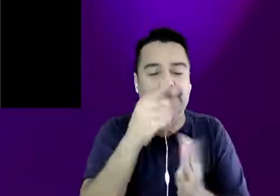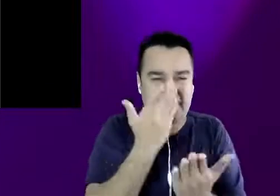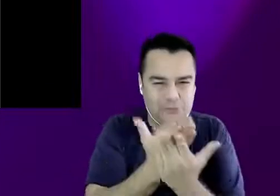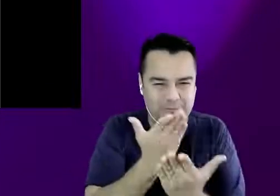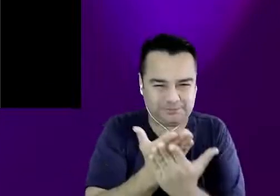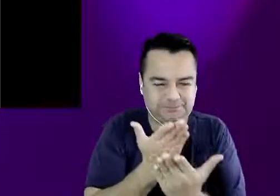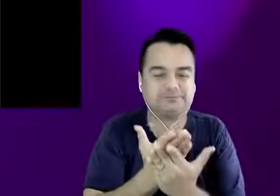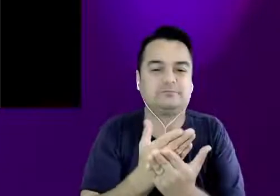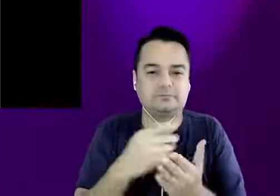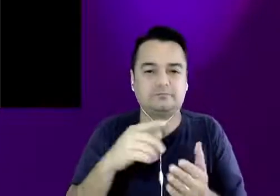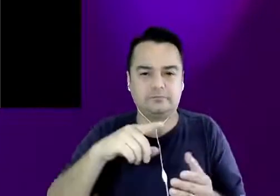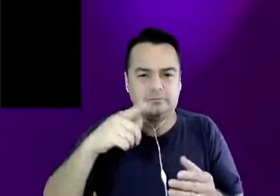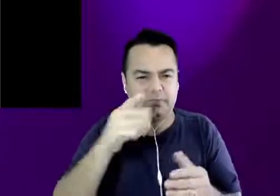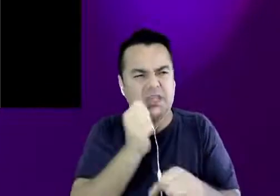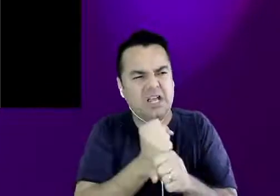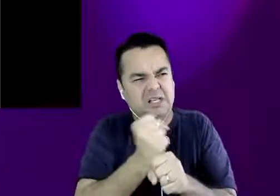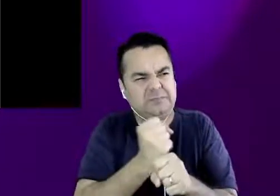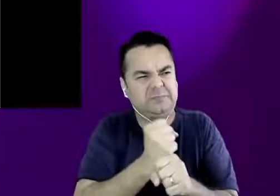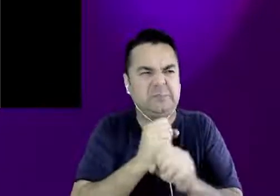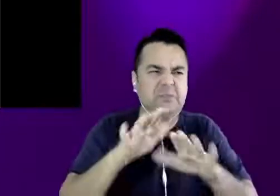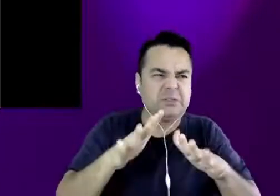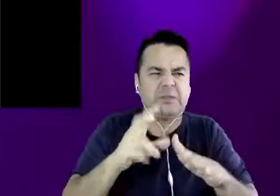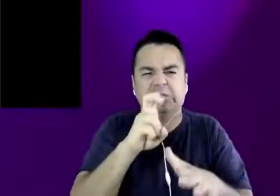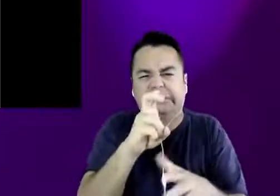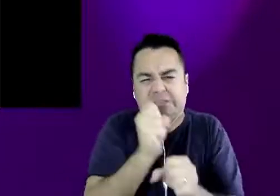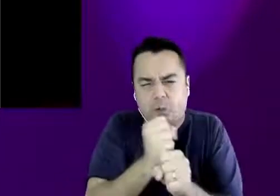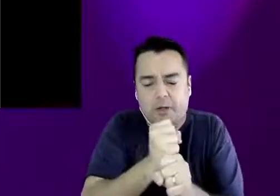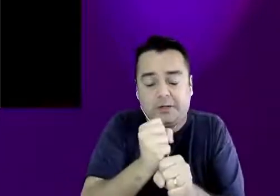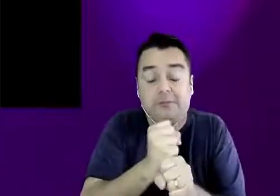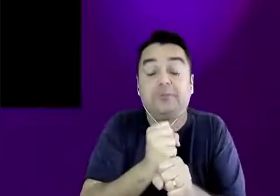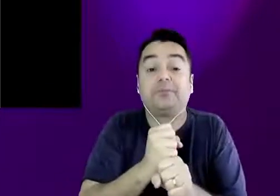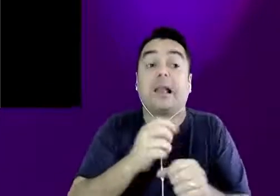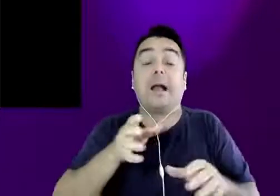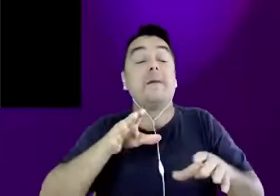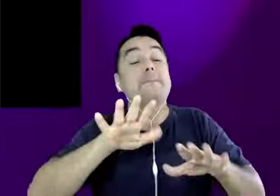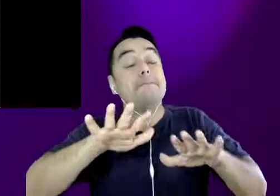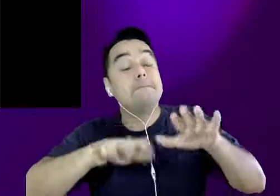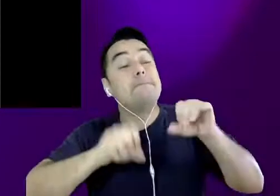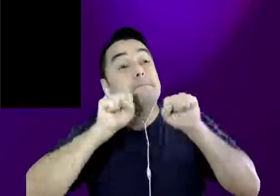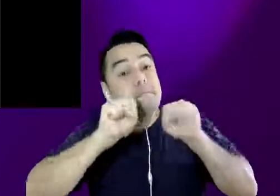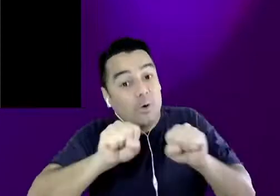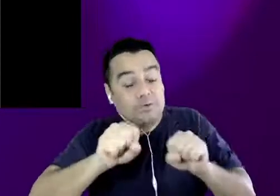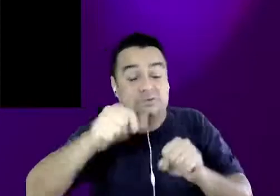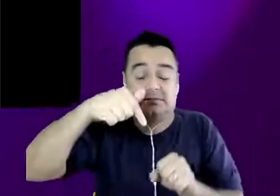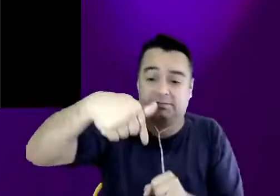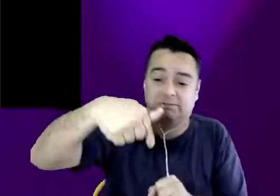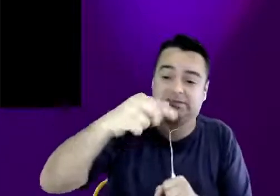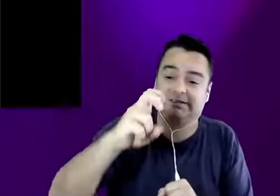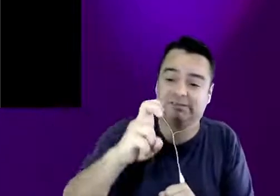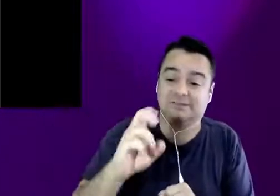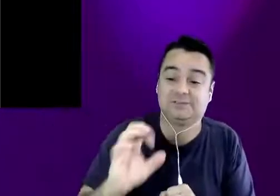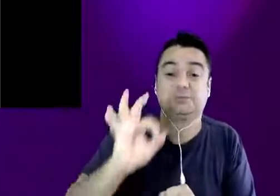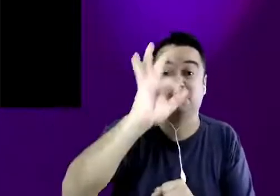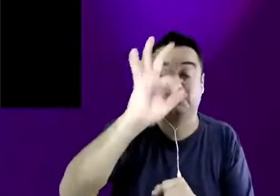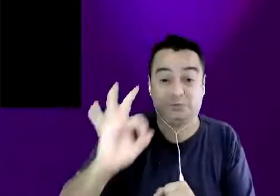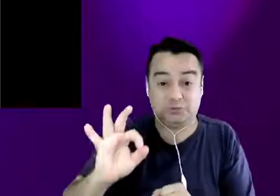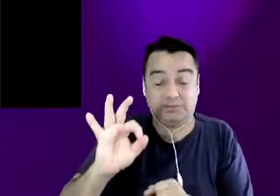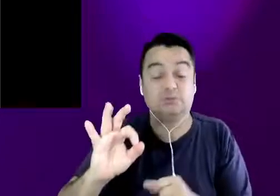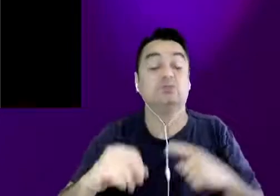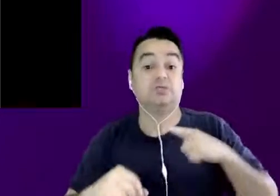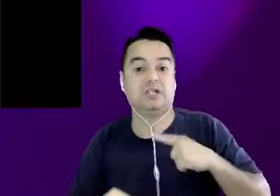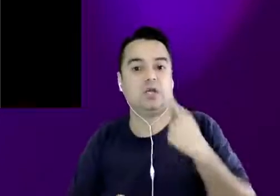ago, a chance of 75% chance of having a baby, single baby, if you are up to